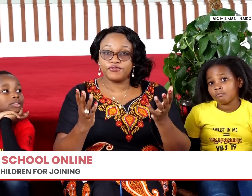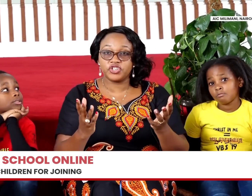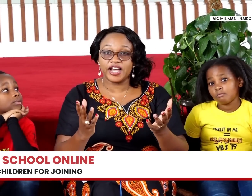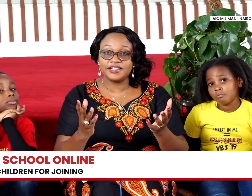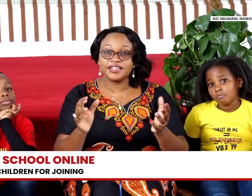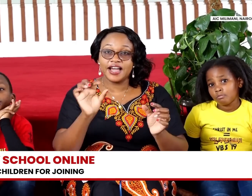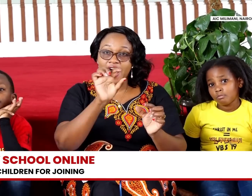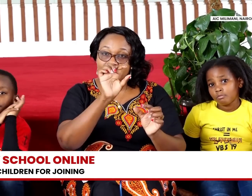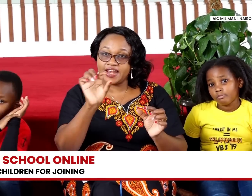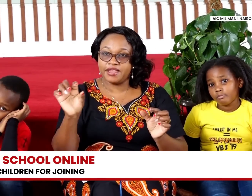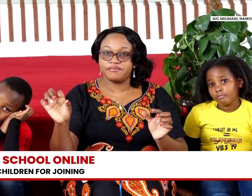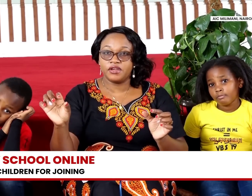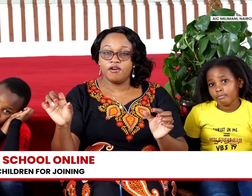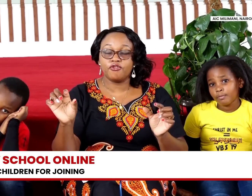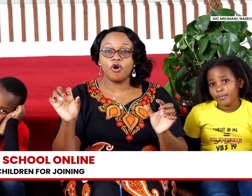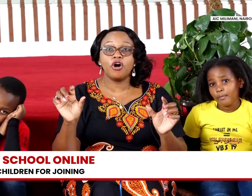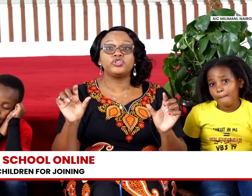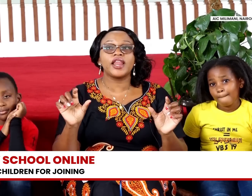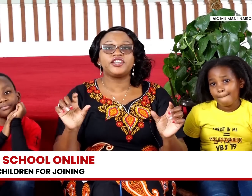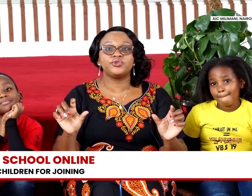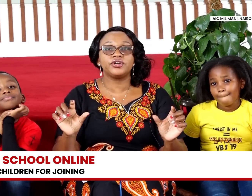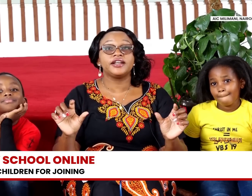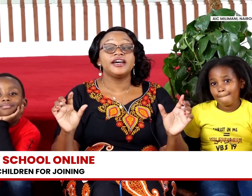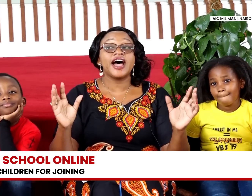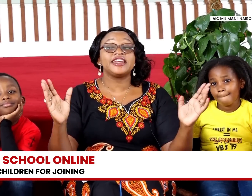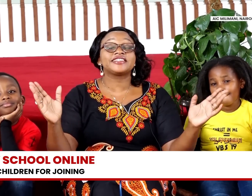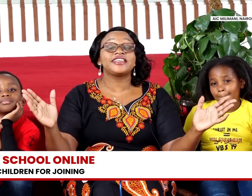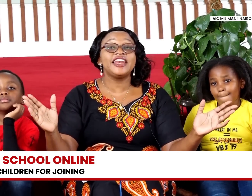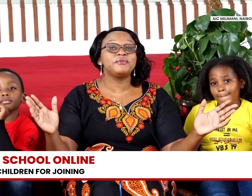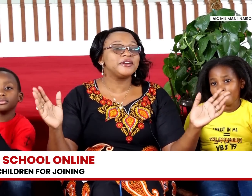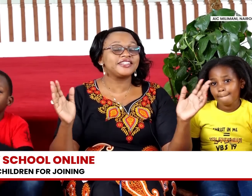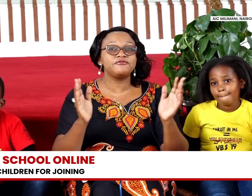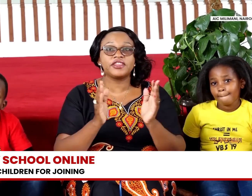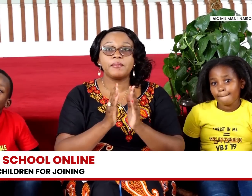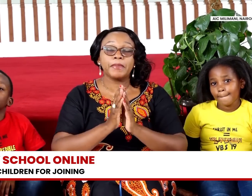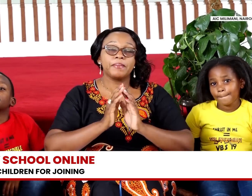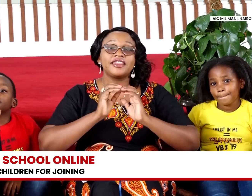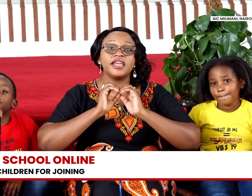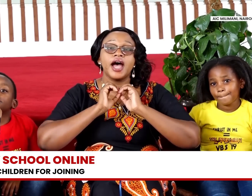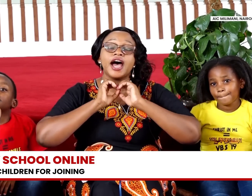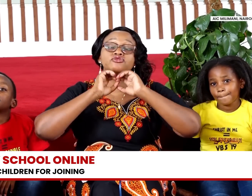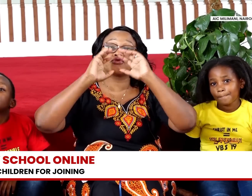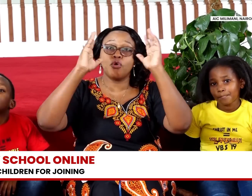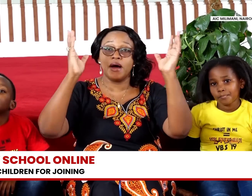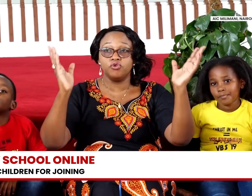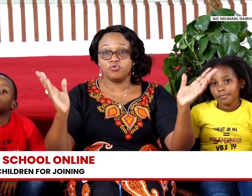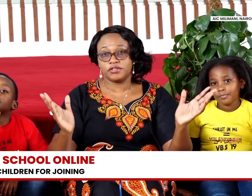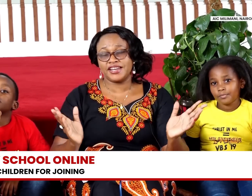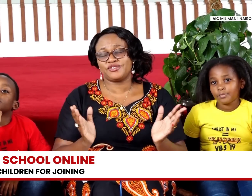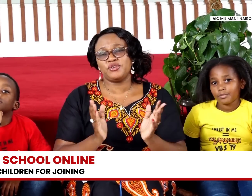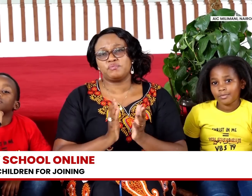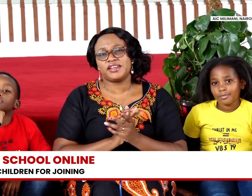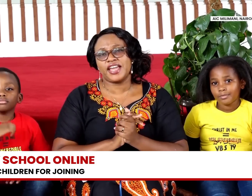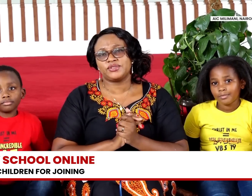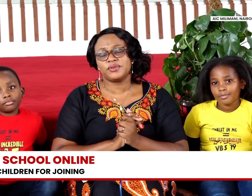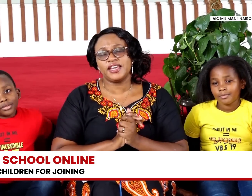photo of your child and the name for all July children. And next Sunday, we will sing for them happy birthday and throw balloons, and